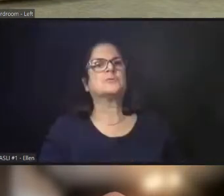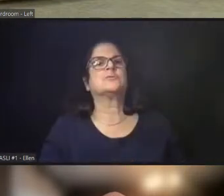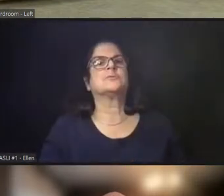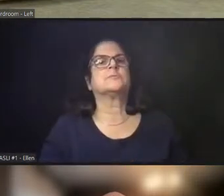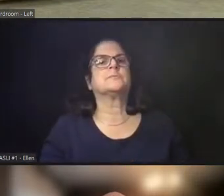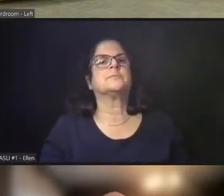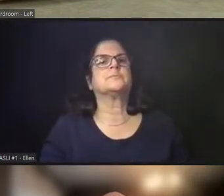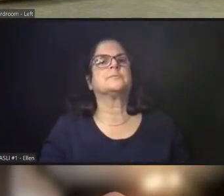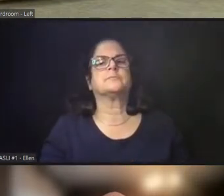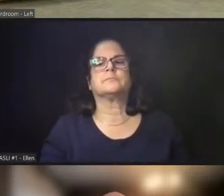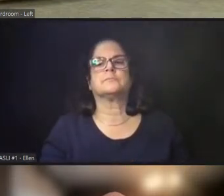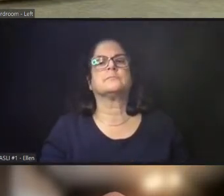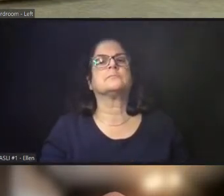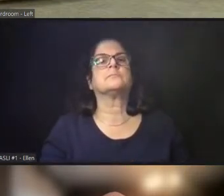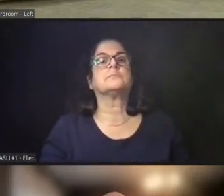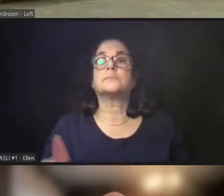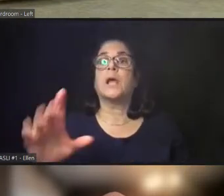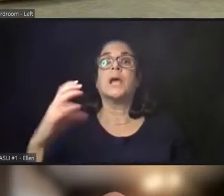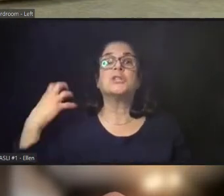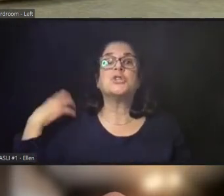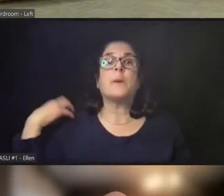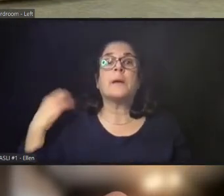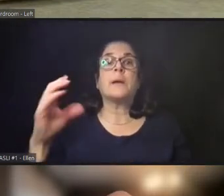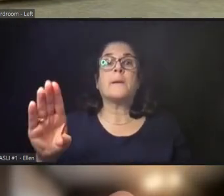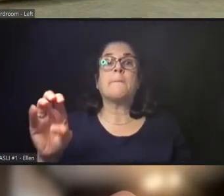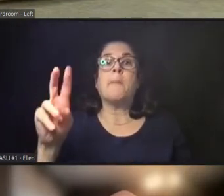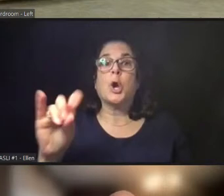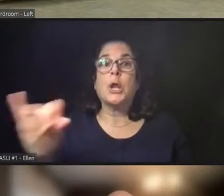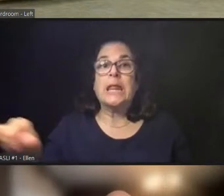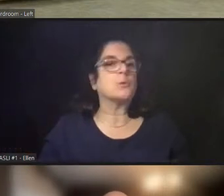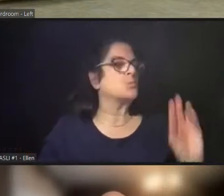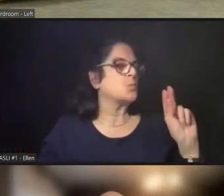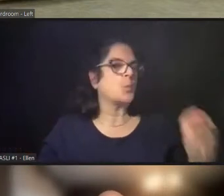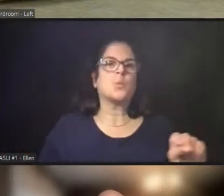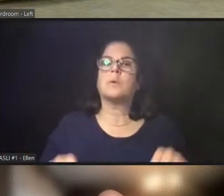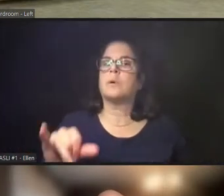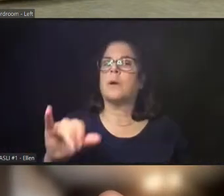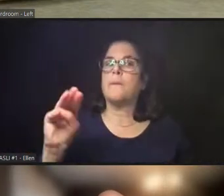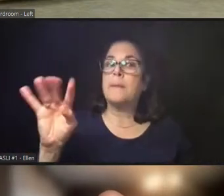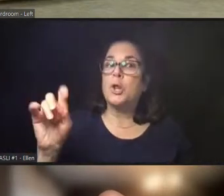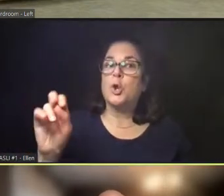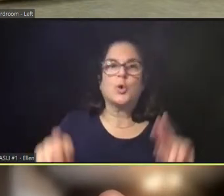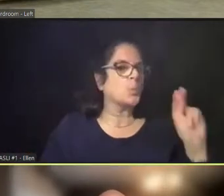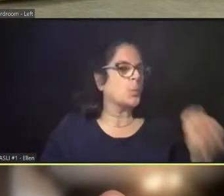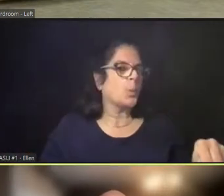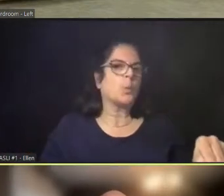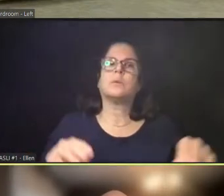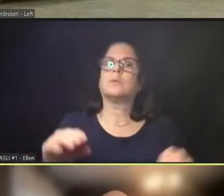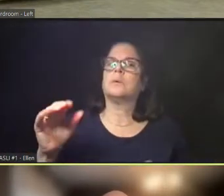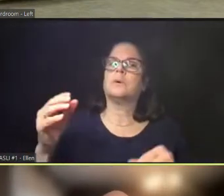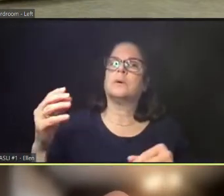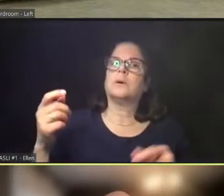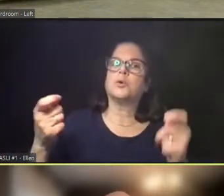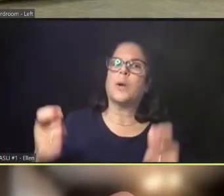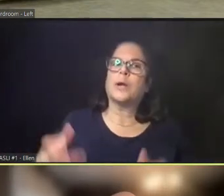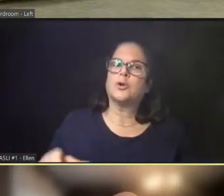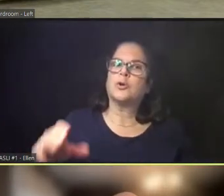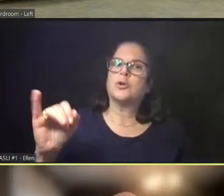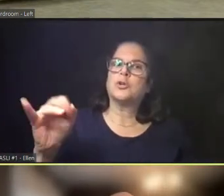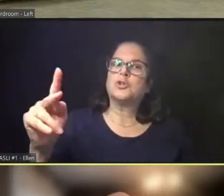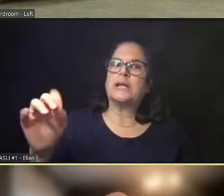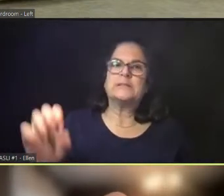Chairman Barkley? No questions. Director Miller? No question. Director Jakes? No questions. Director